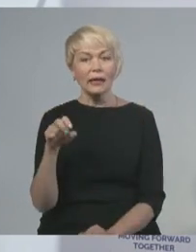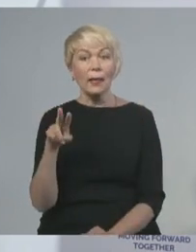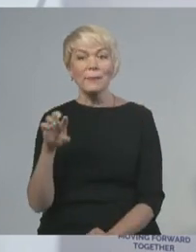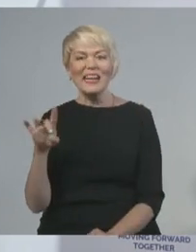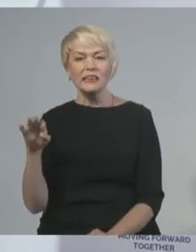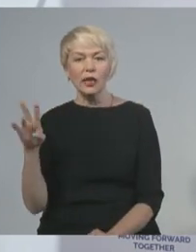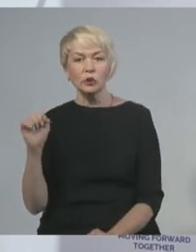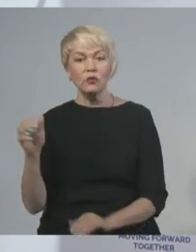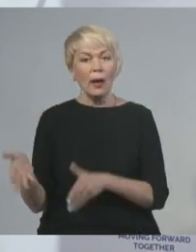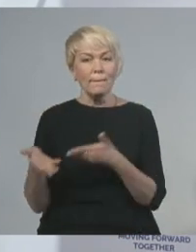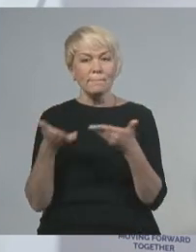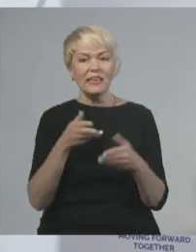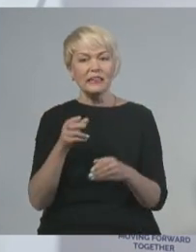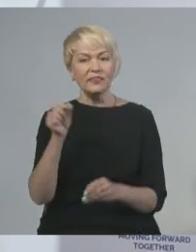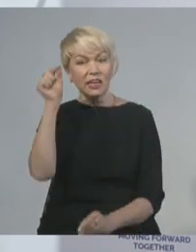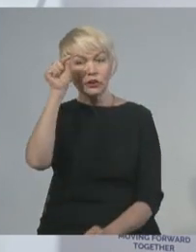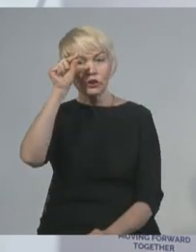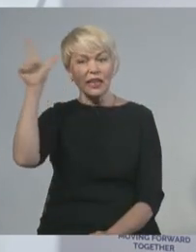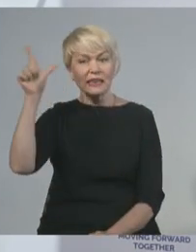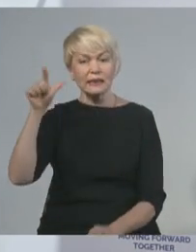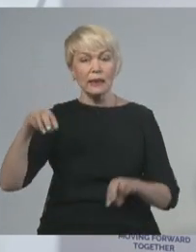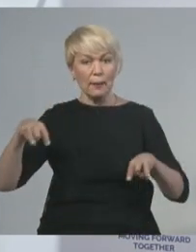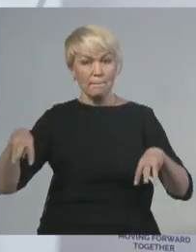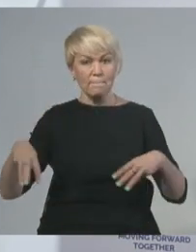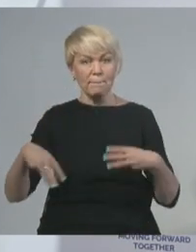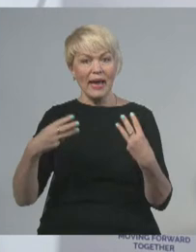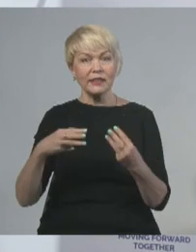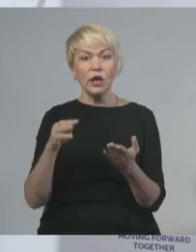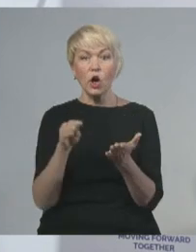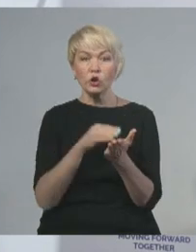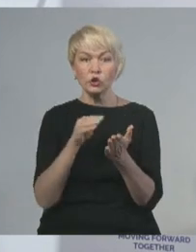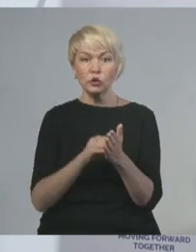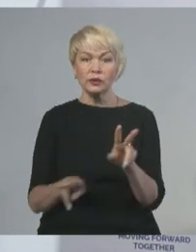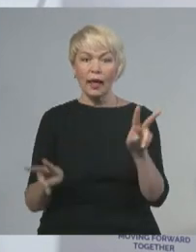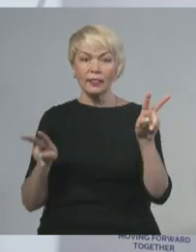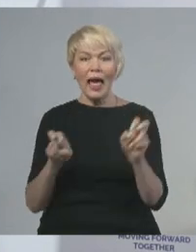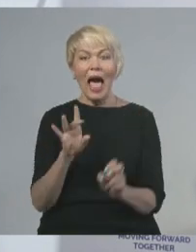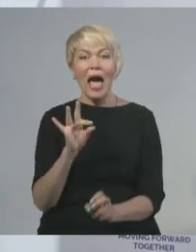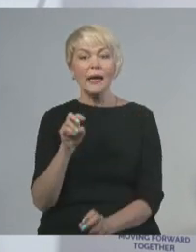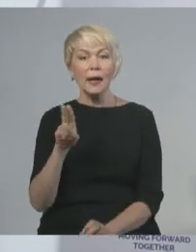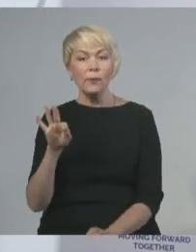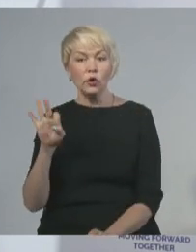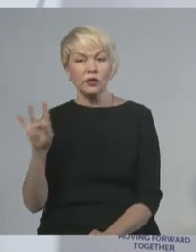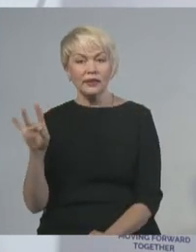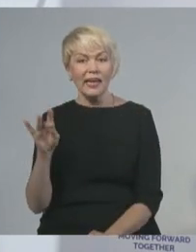uh in sweden i wanna adela drazanova